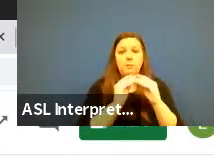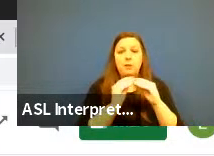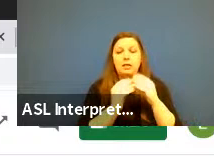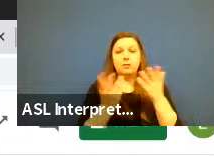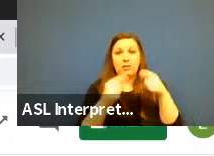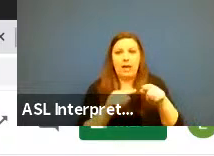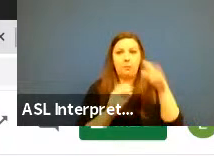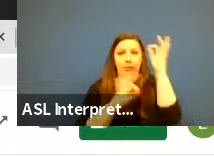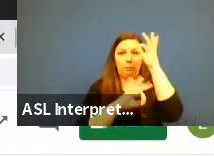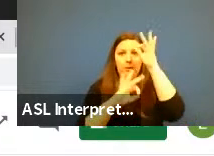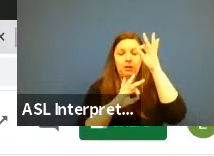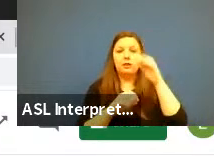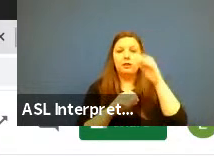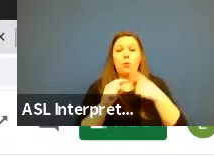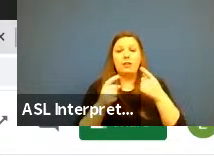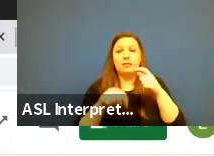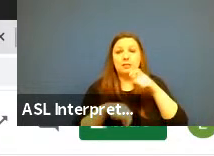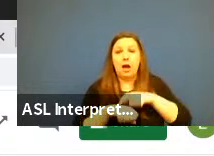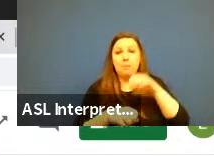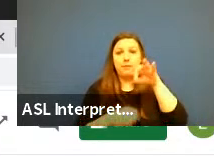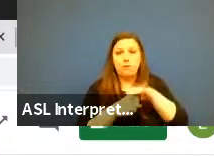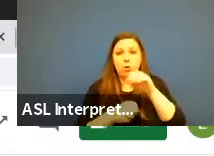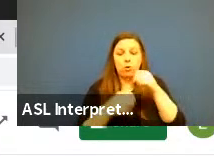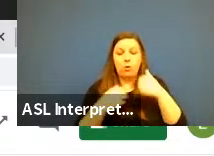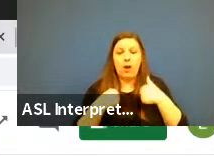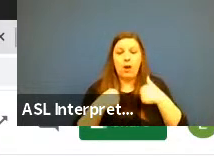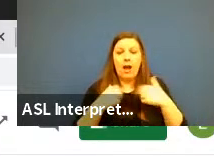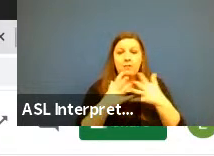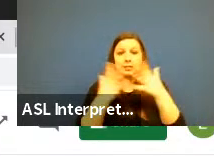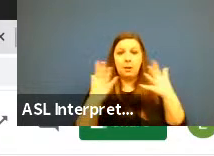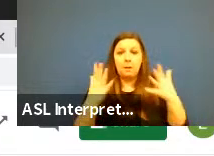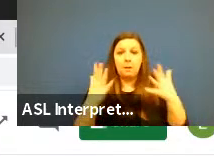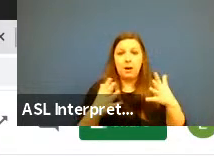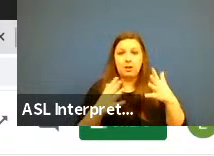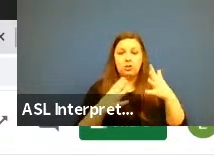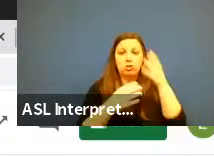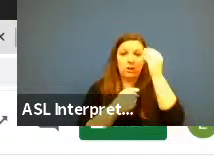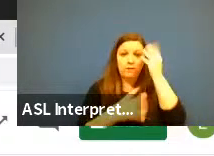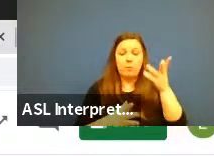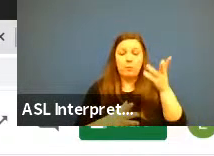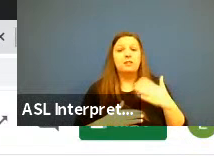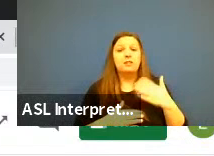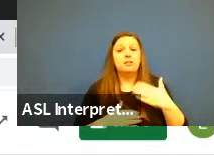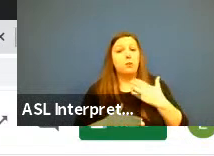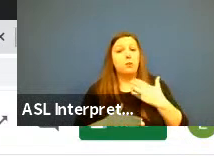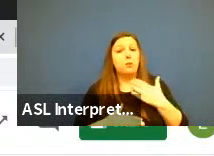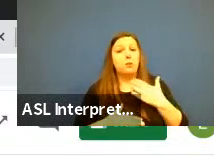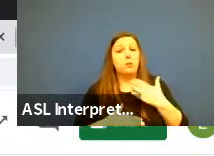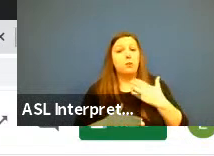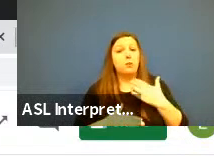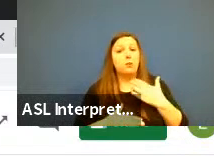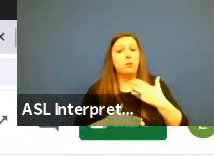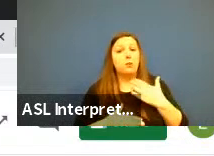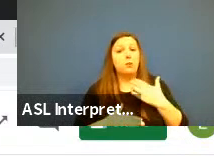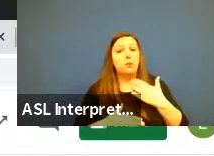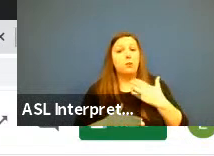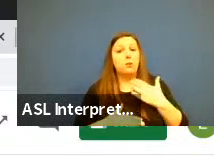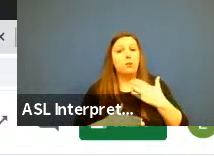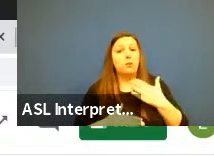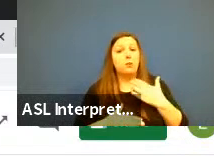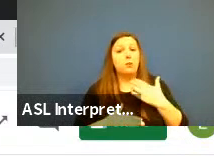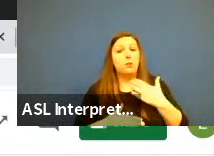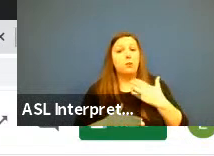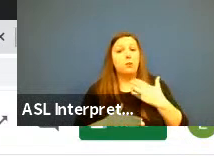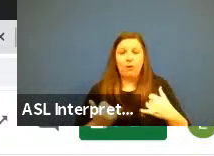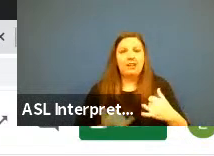vote, like you don't have as much information. And I'm glad we're having this discussion. I don't think that it's anybody's fault. I just think it is